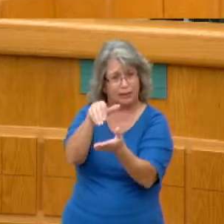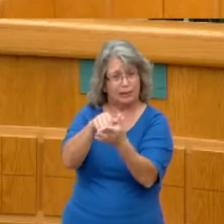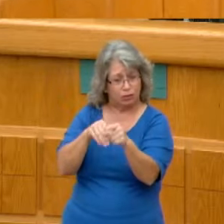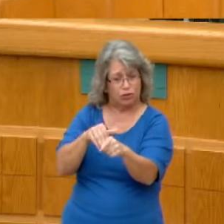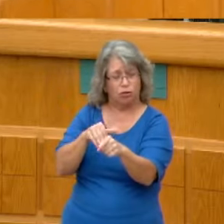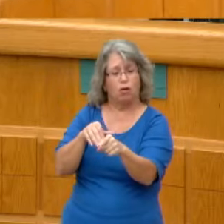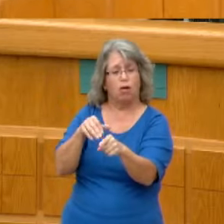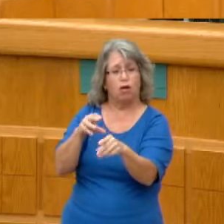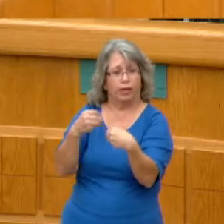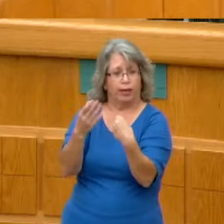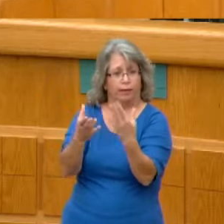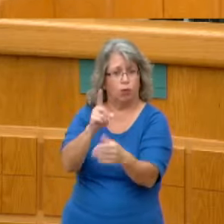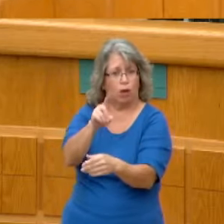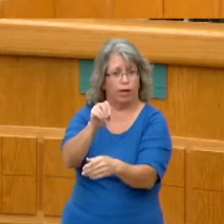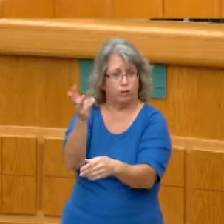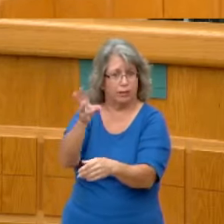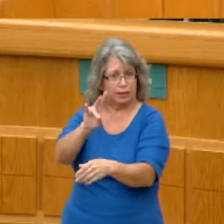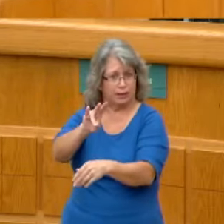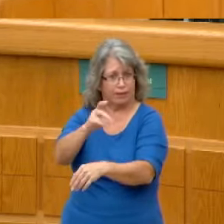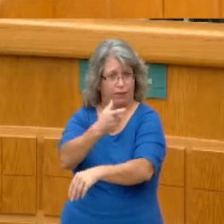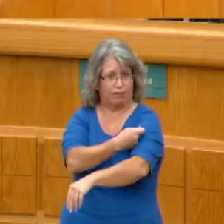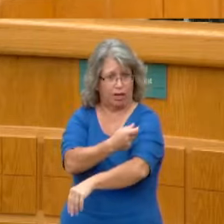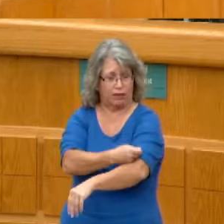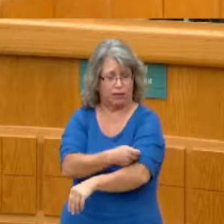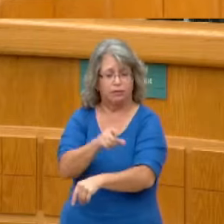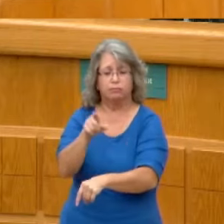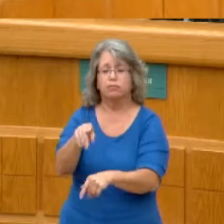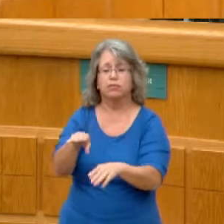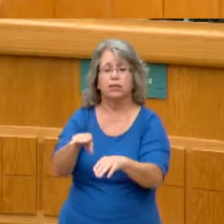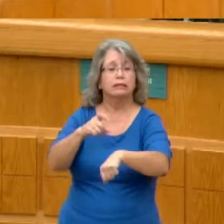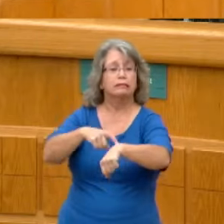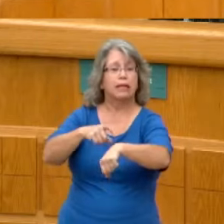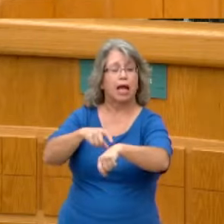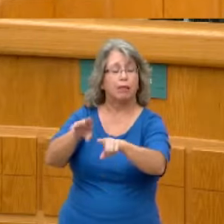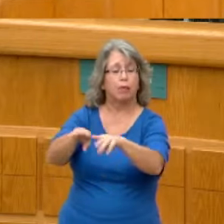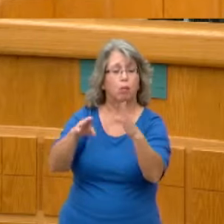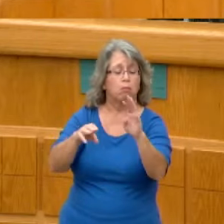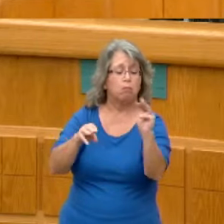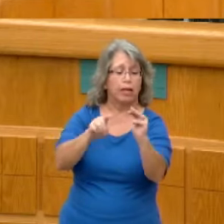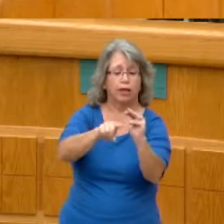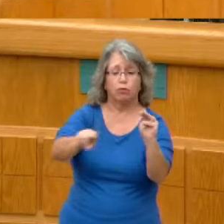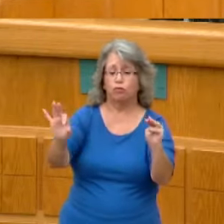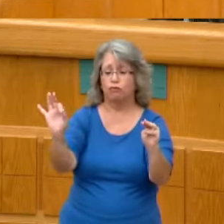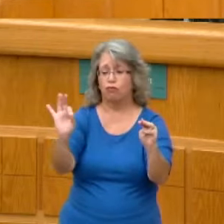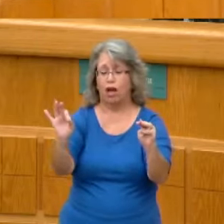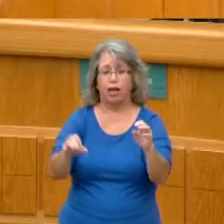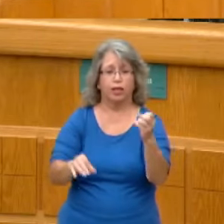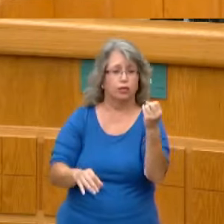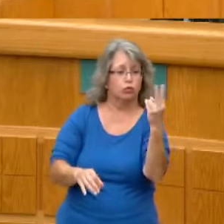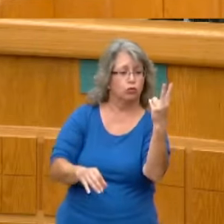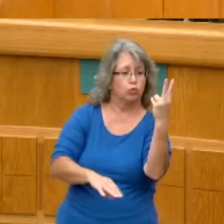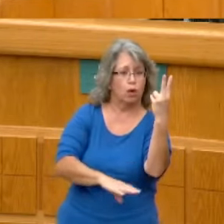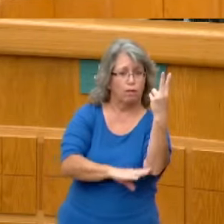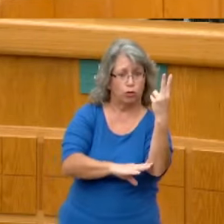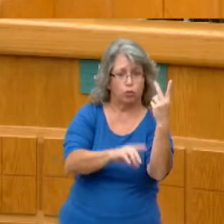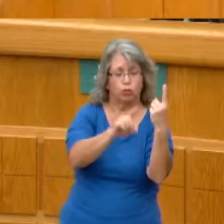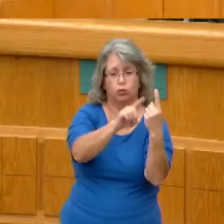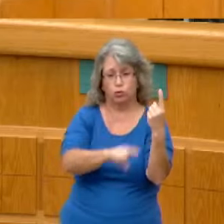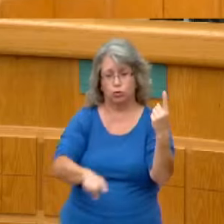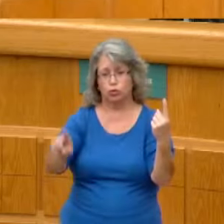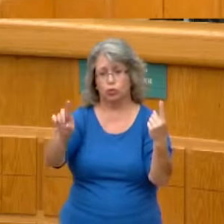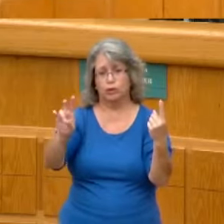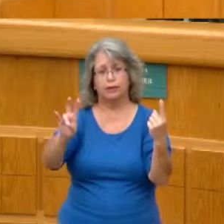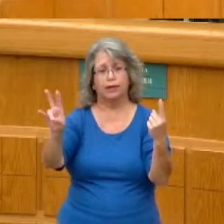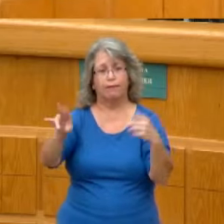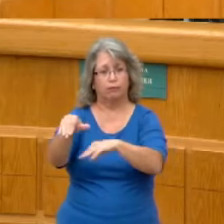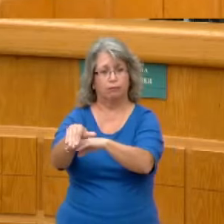167 vaccines. The Senior Center is open Monday through Friday from 12 p.m. to noon to